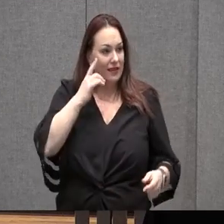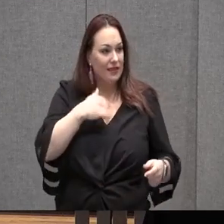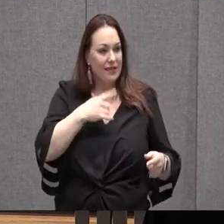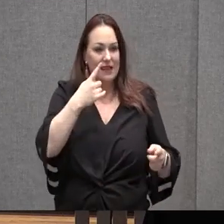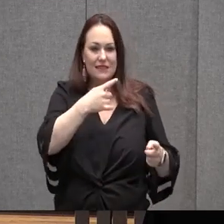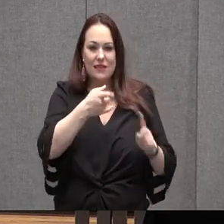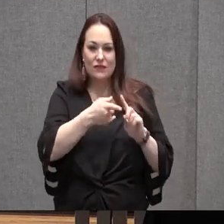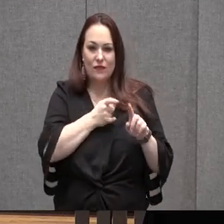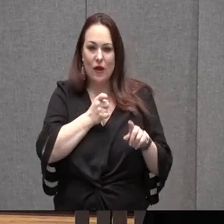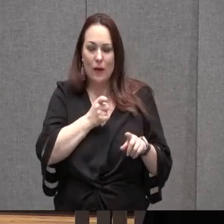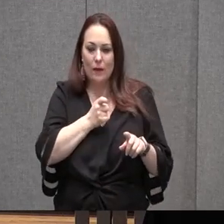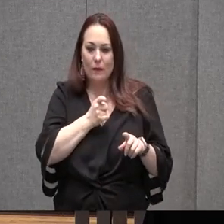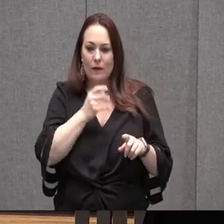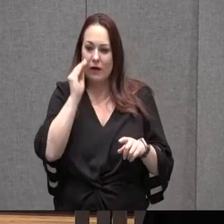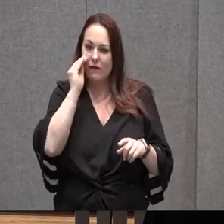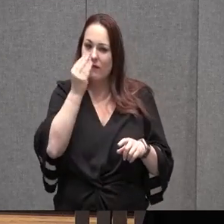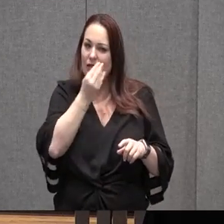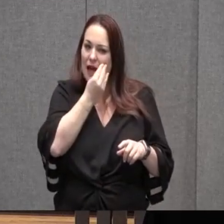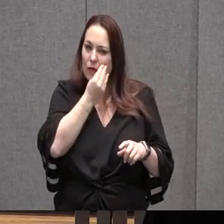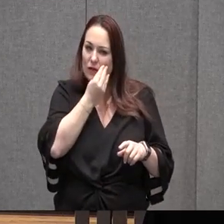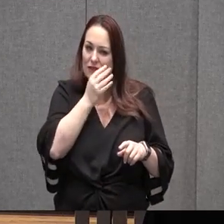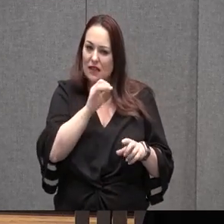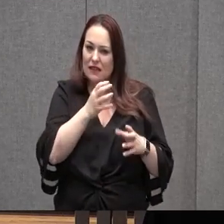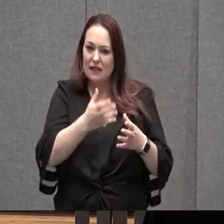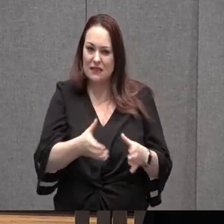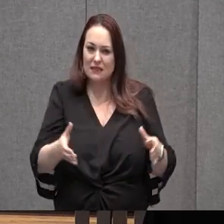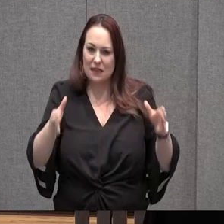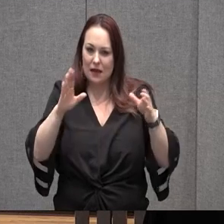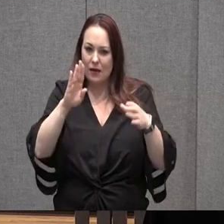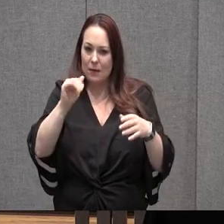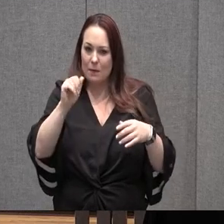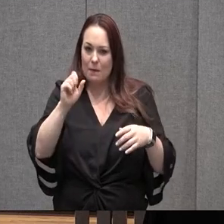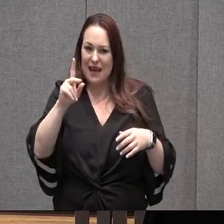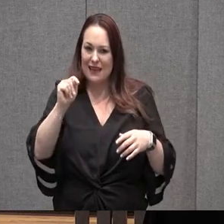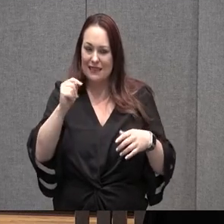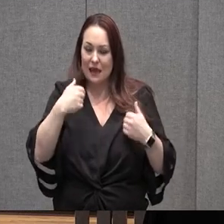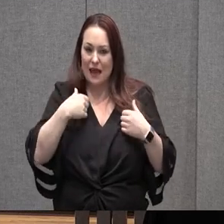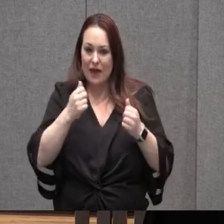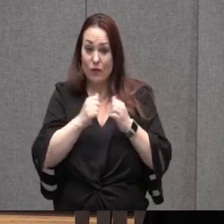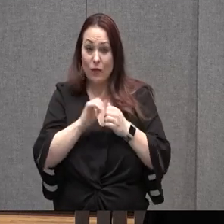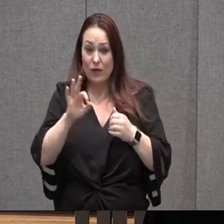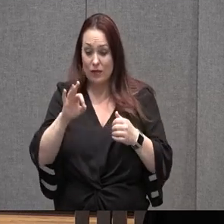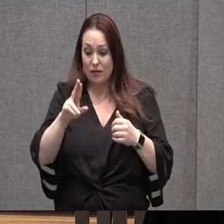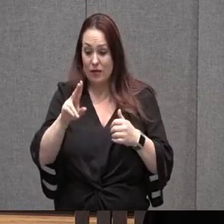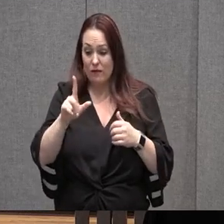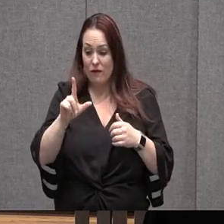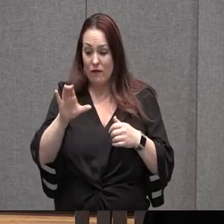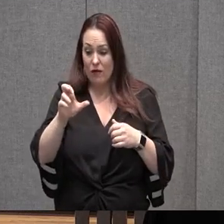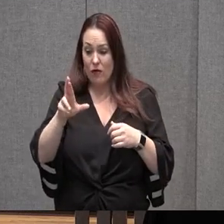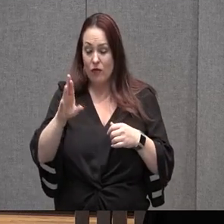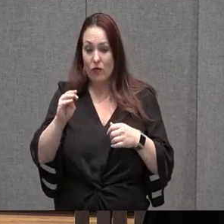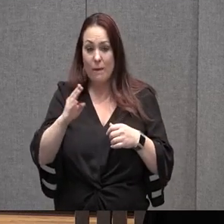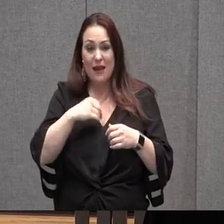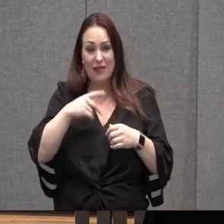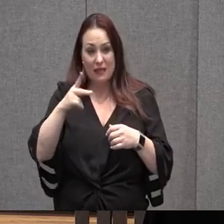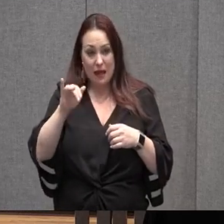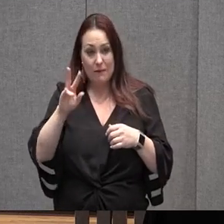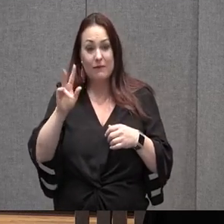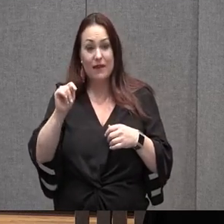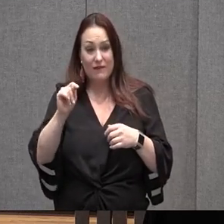I think this is from Flowers, this little basket that I have with the fulcrum and the pivot arm. You wanna try it, Bunny?